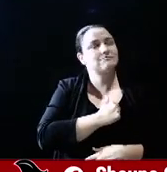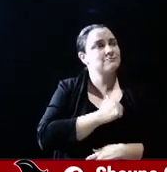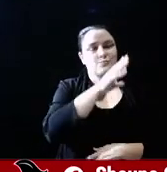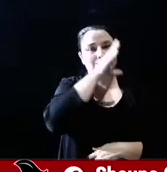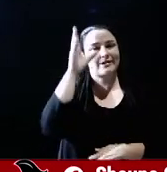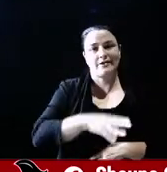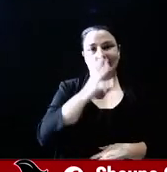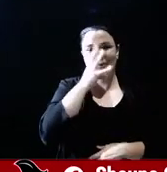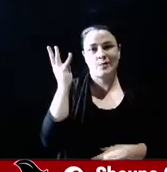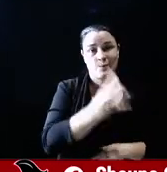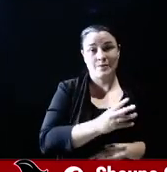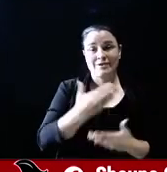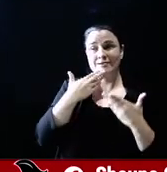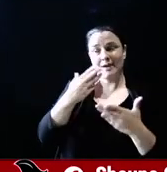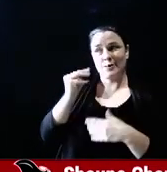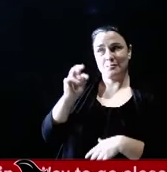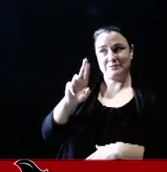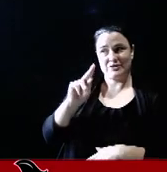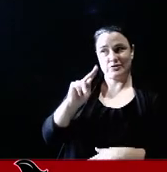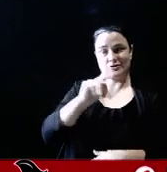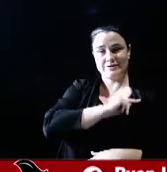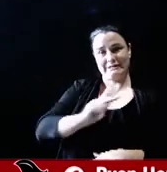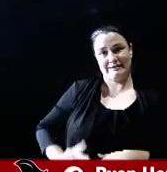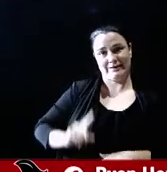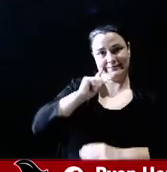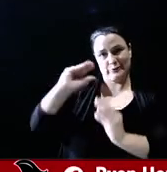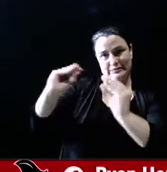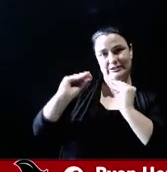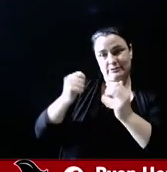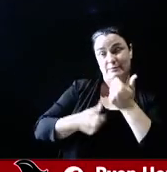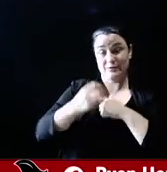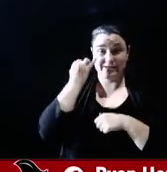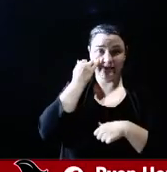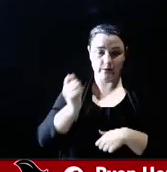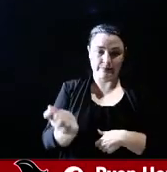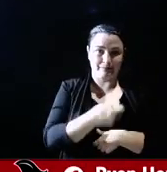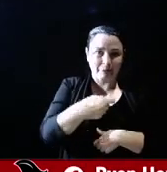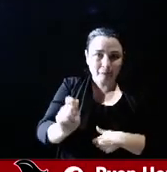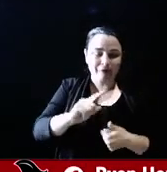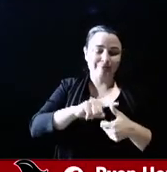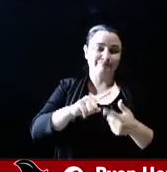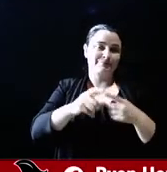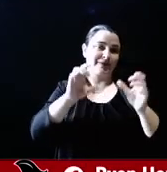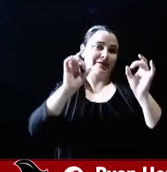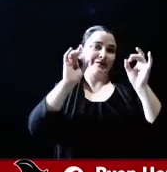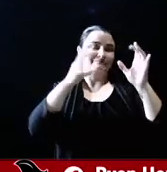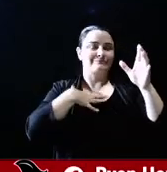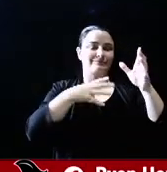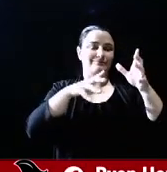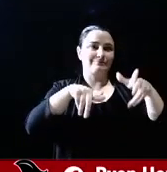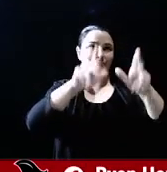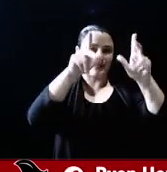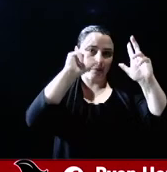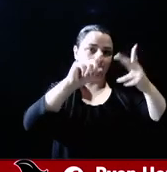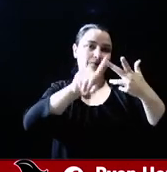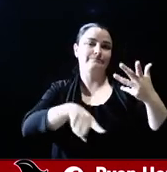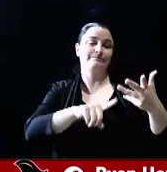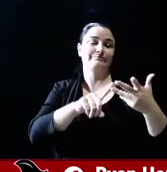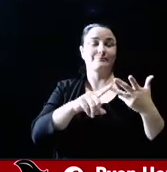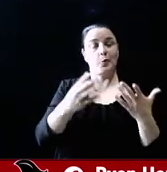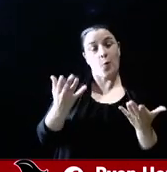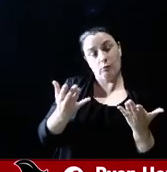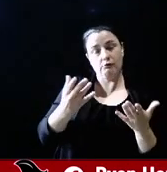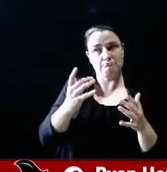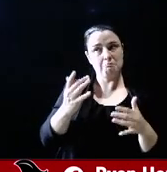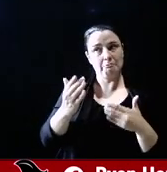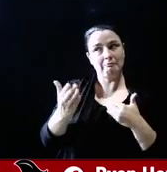Kang, for teaching me the most. Whether it was ping pong, basketball, magic, or actual math, Mr. Kang's method of teaching